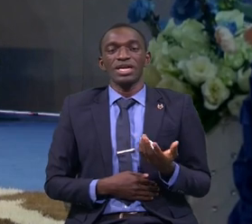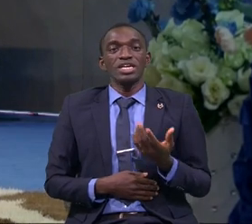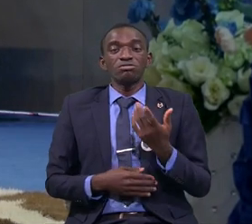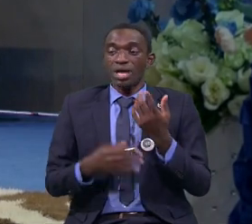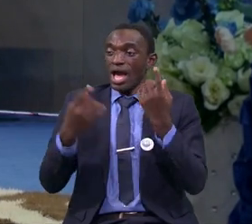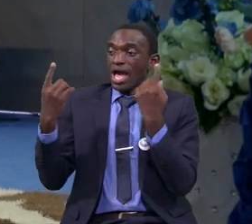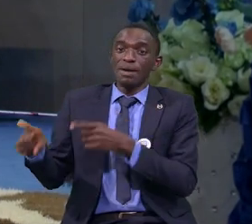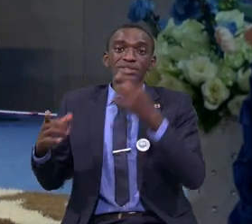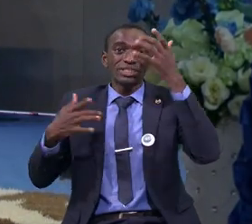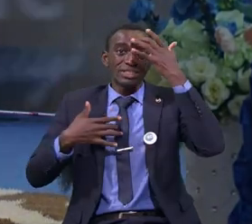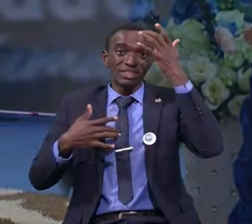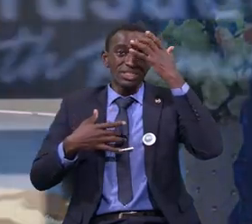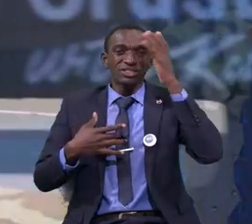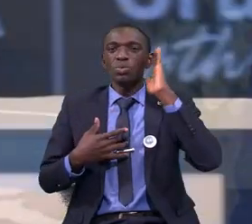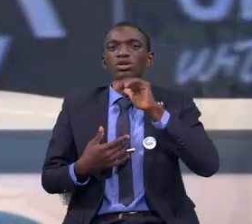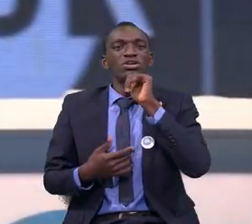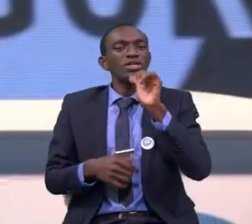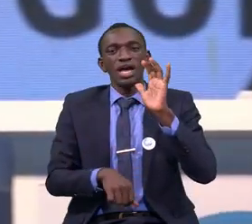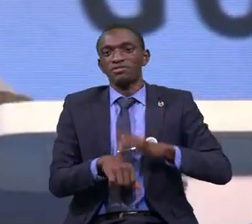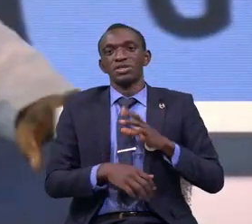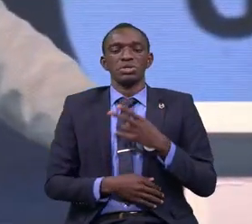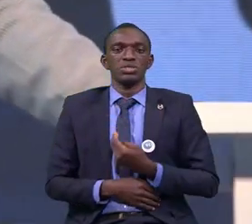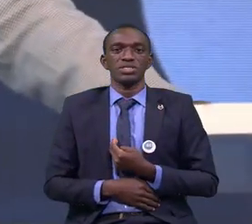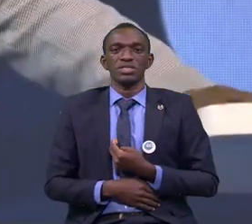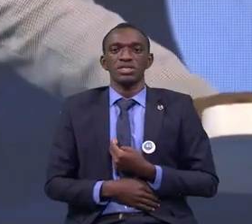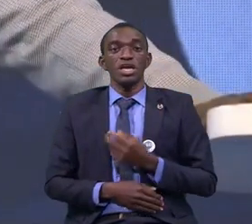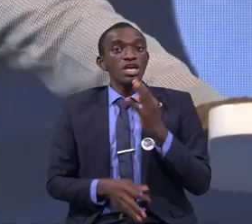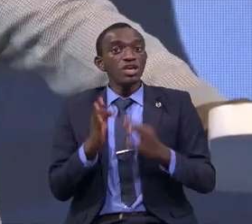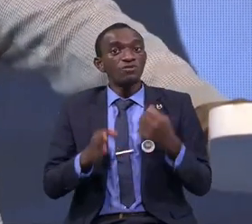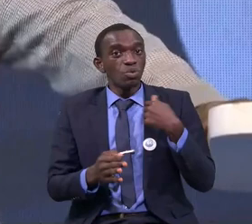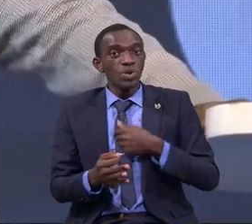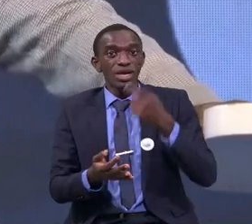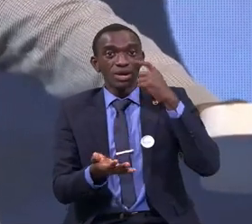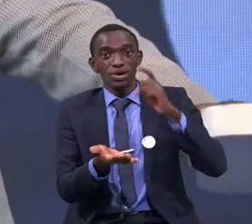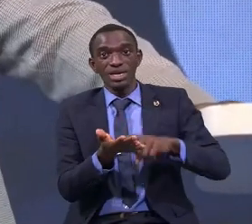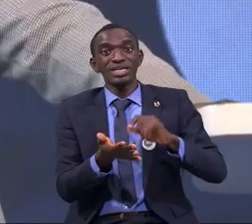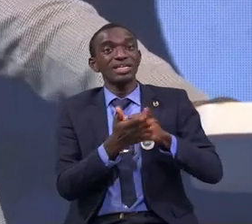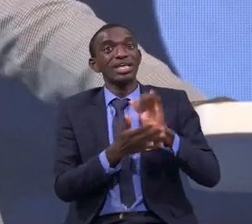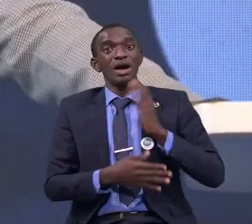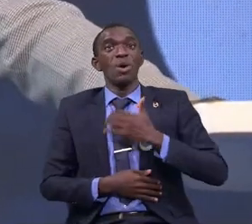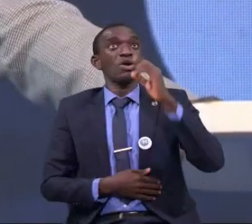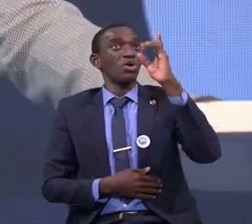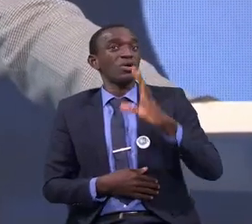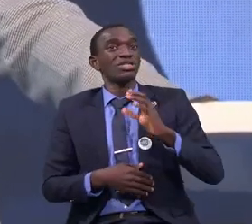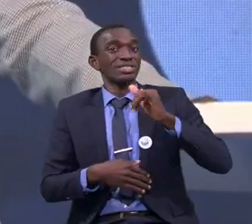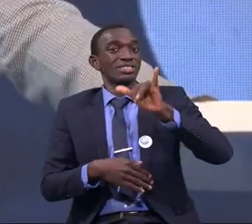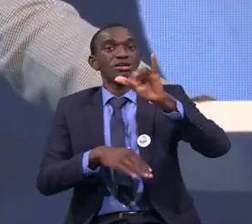never shake us. If we realize our God is on the throne,